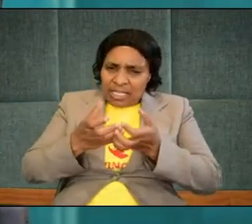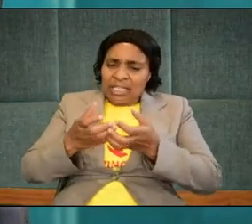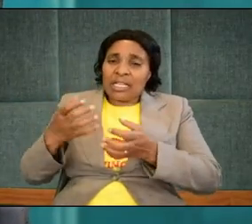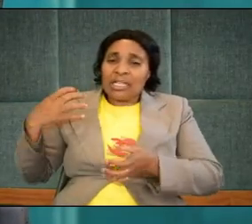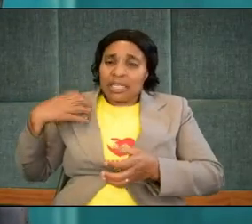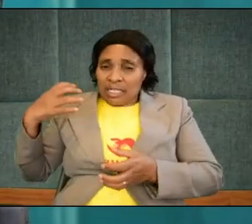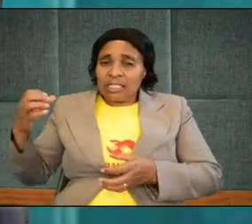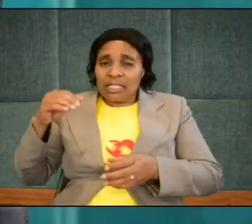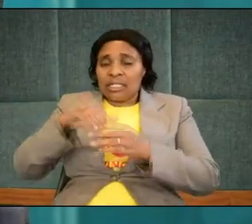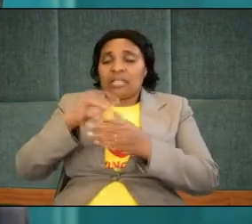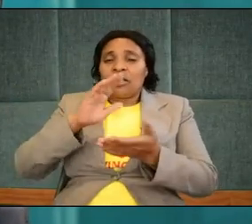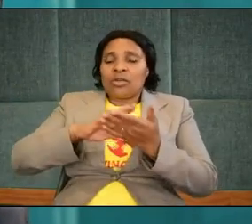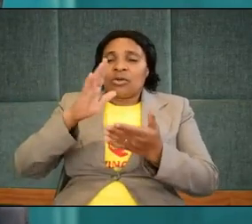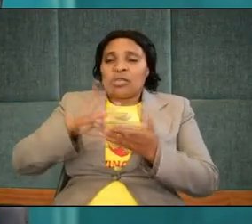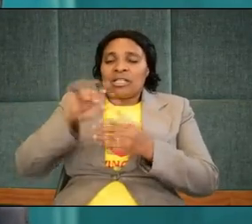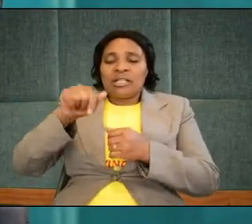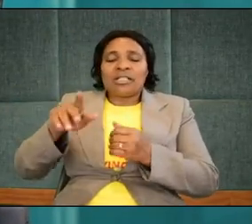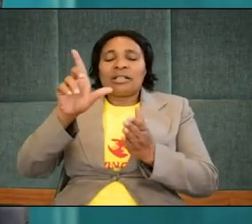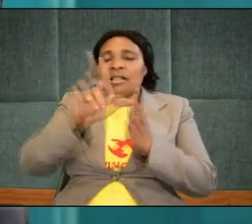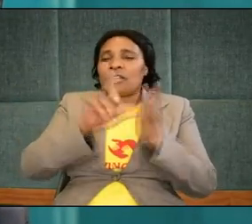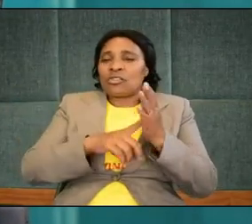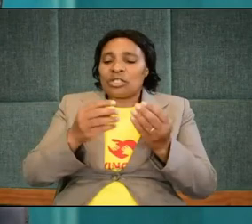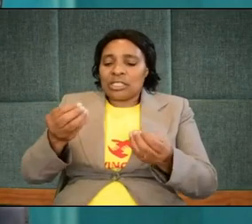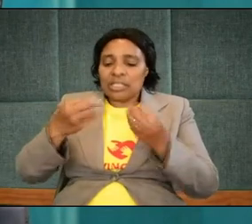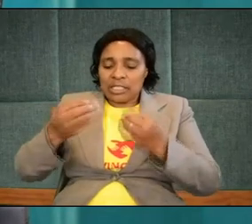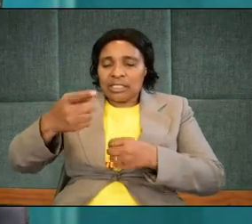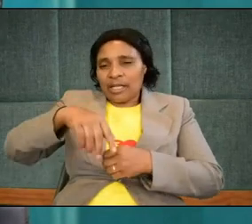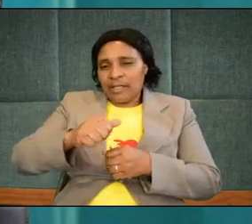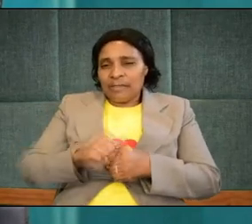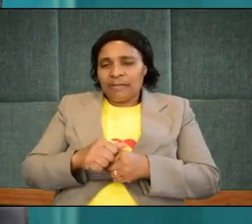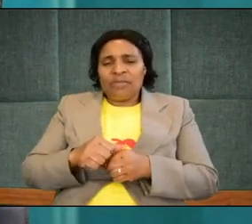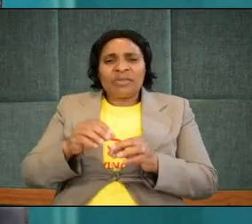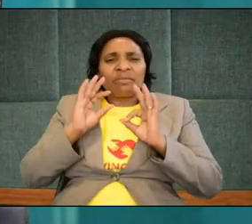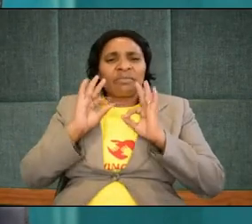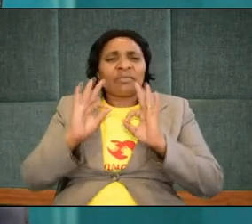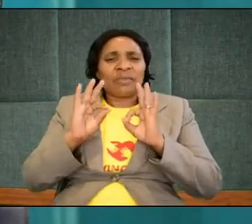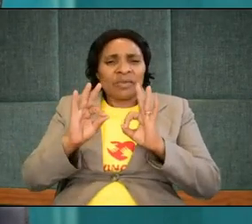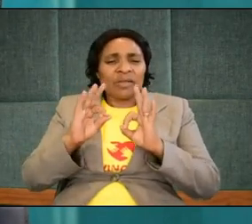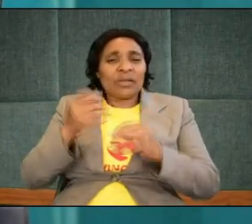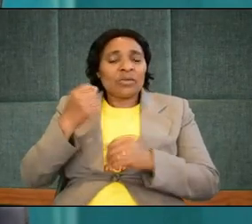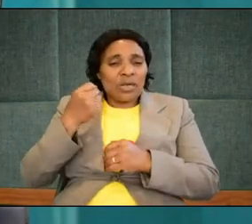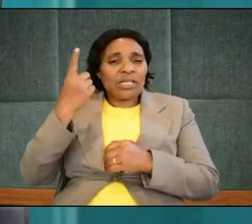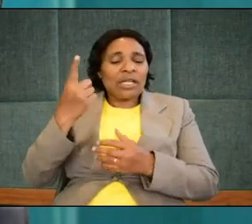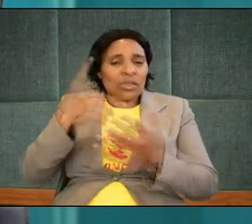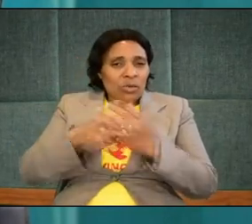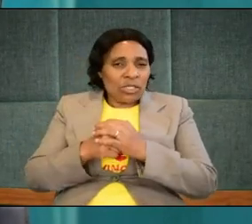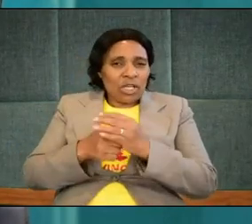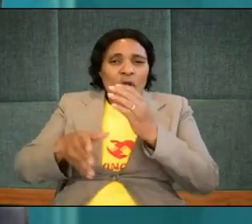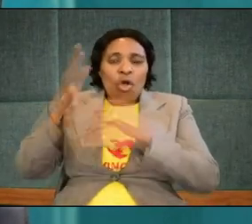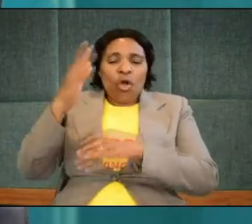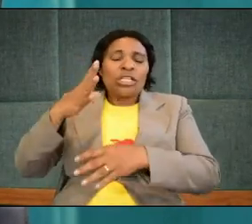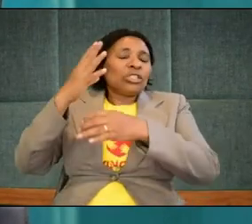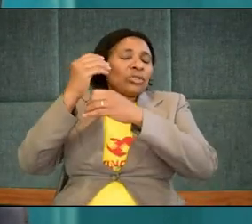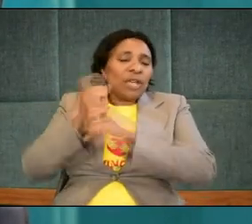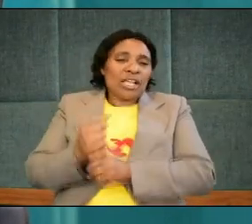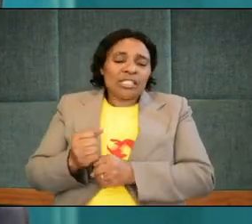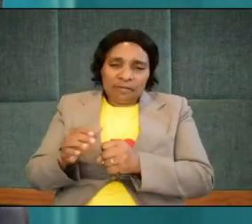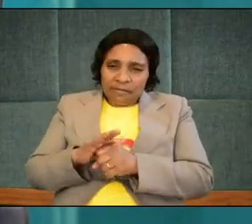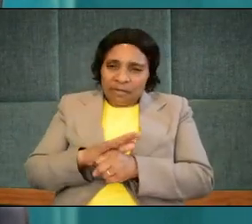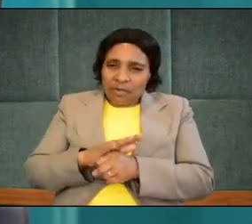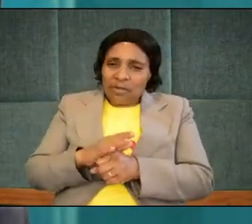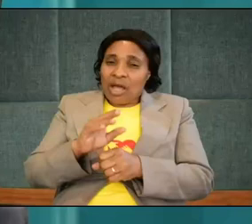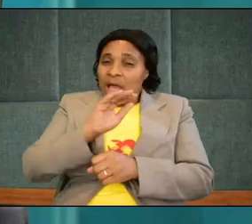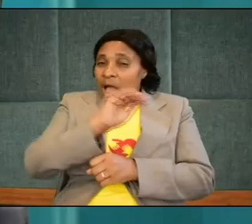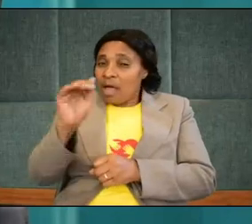glory." So this lesson is teaching us, absolutely understand that God is trustworthy. So if we ask